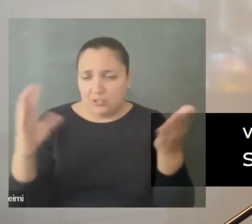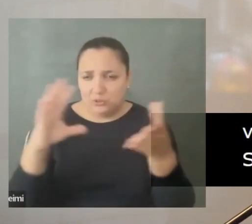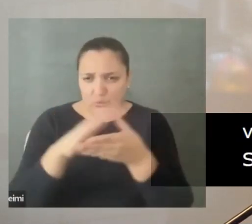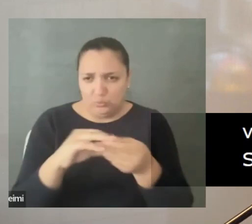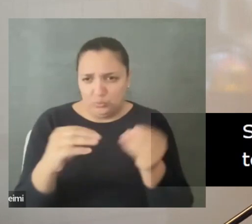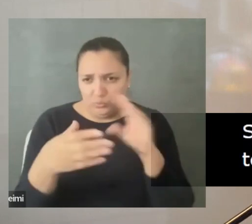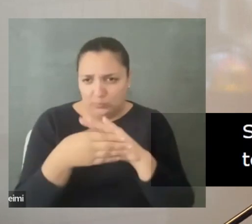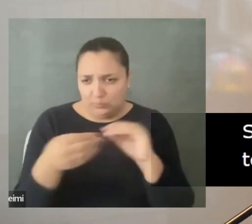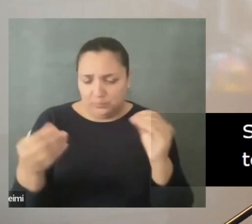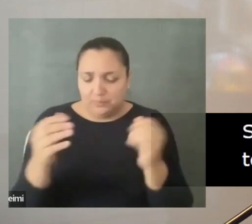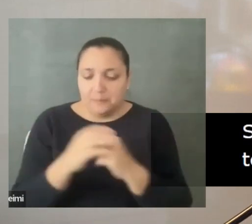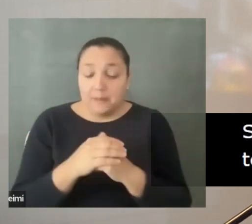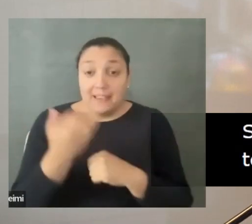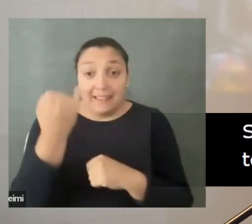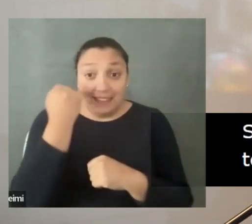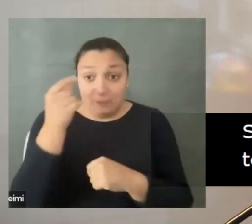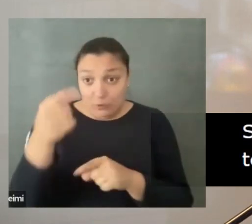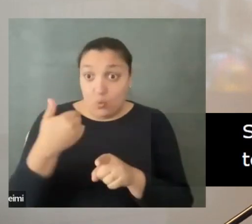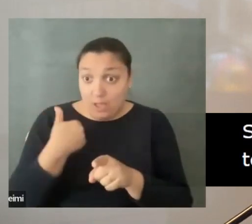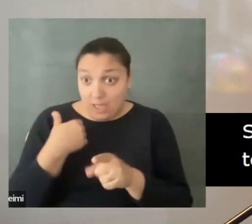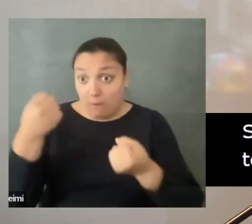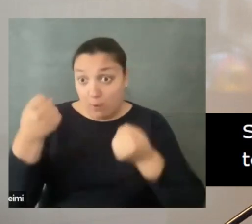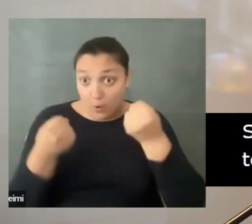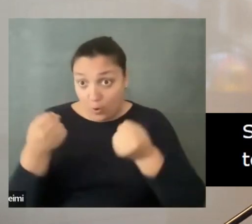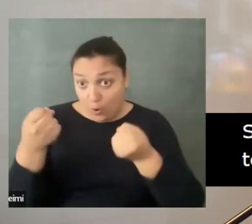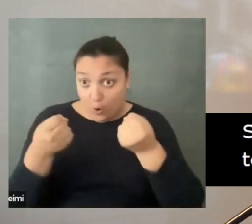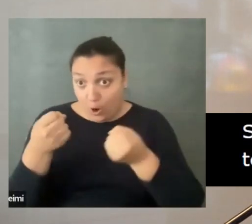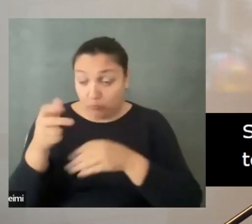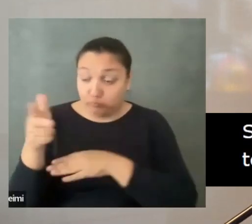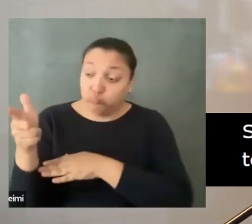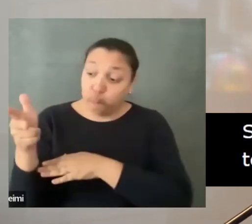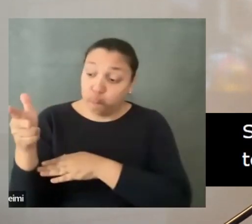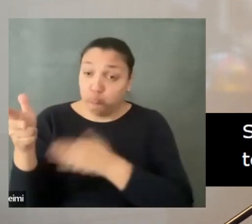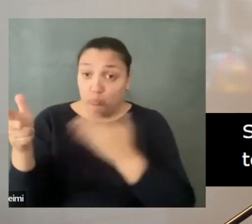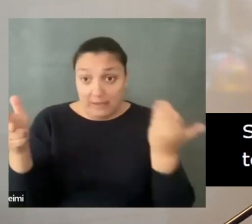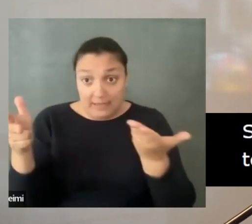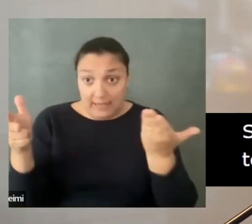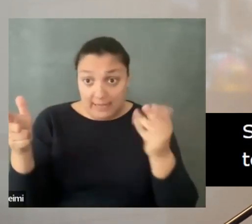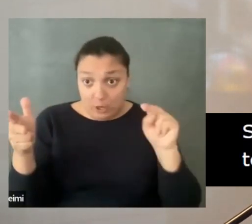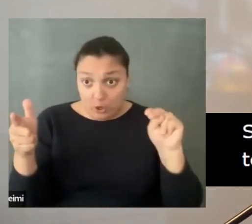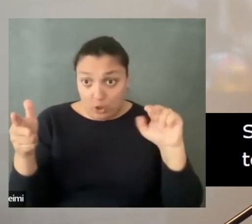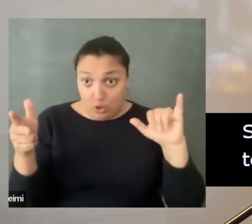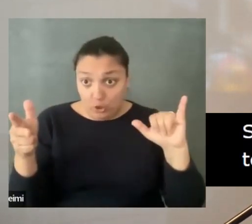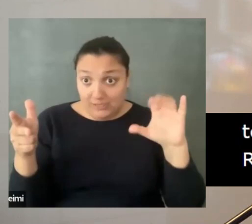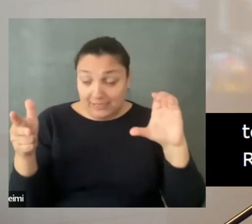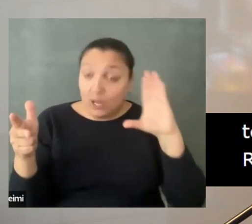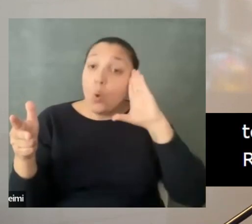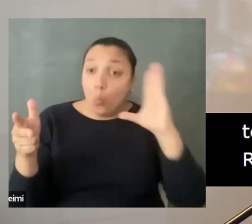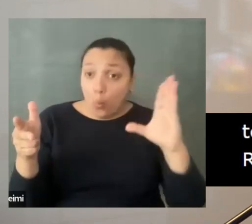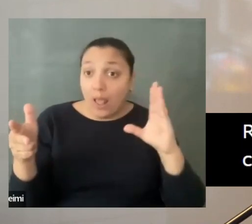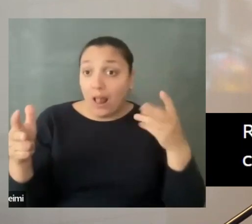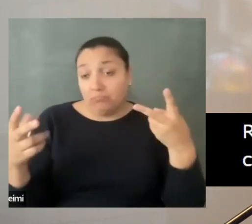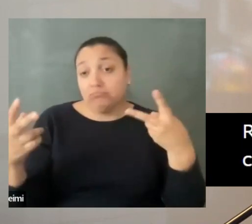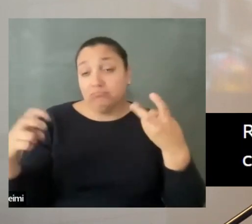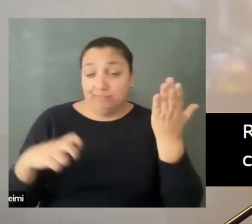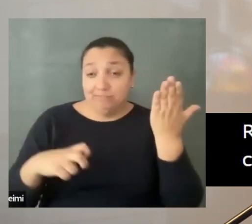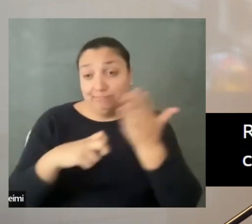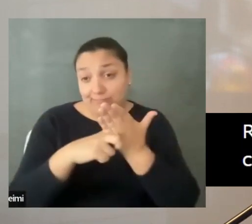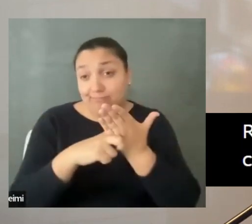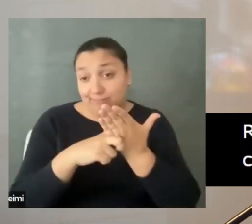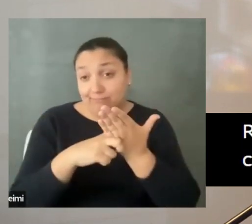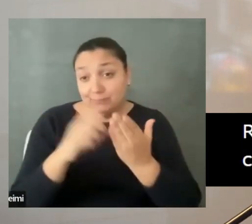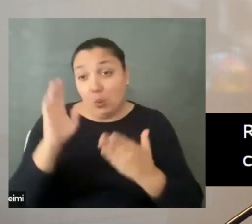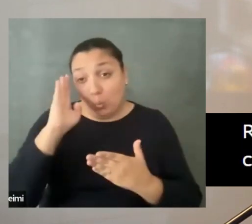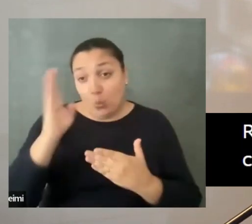I do, you're going to get a ticket. That just happens in New York. And if you want to pay that ticket, you have